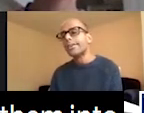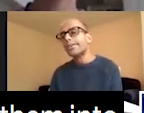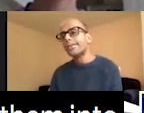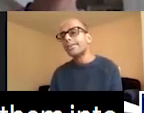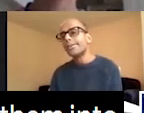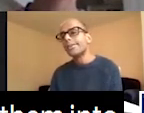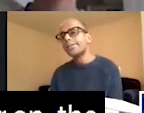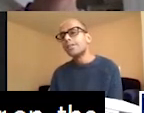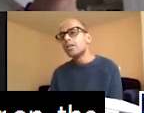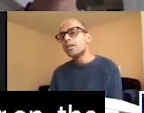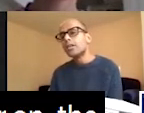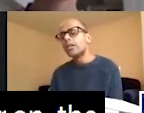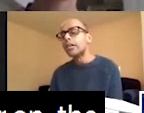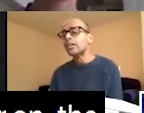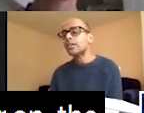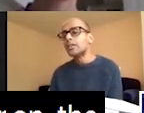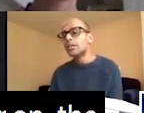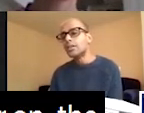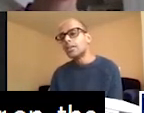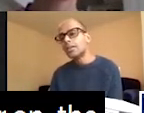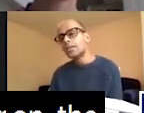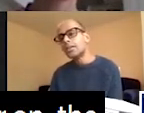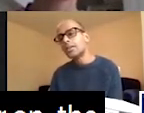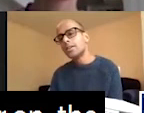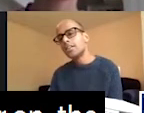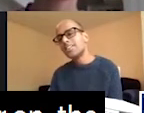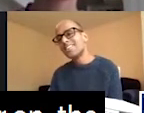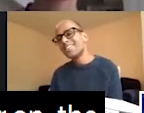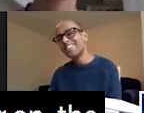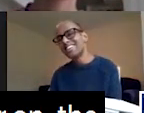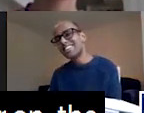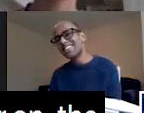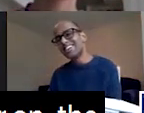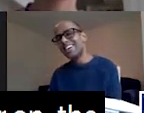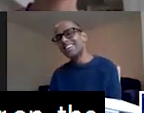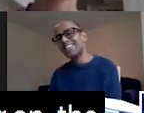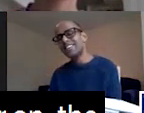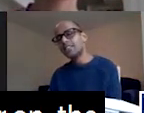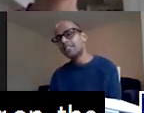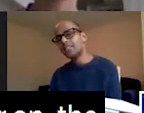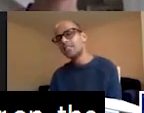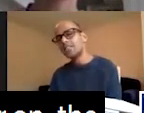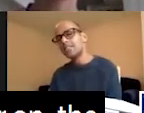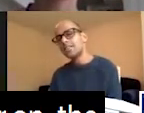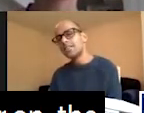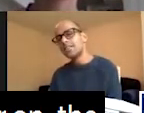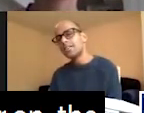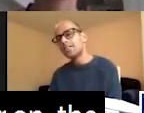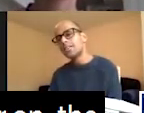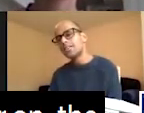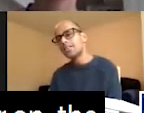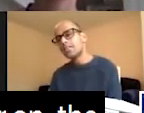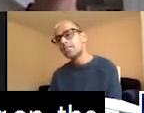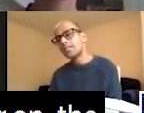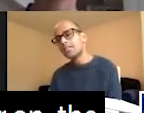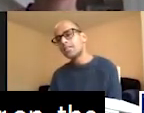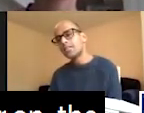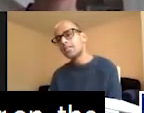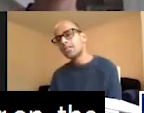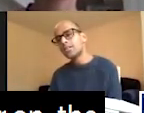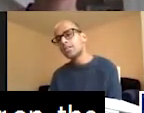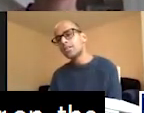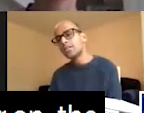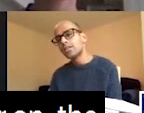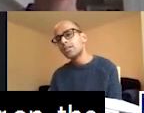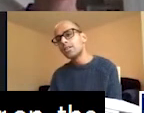going to 18, 19. Not at all. But yeah, definitely if it might be worth speaking to John. I don't know if you're on the